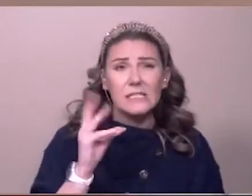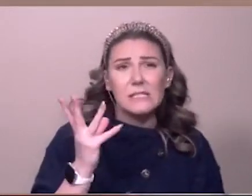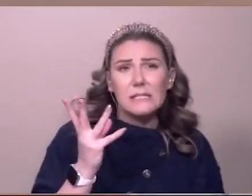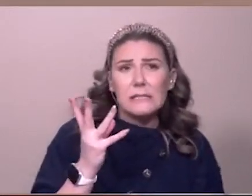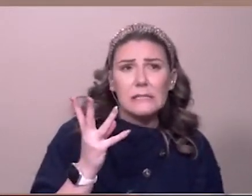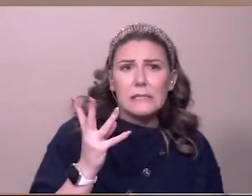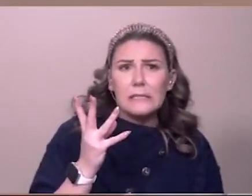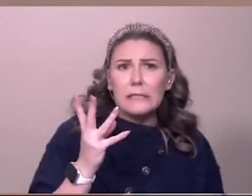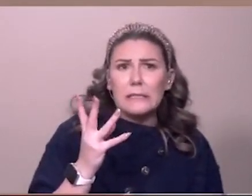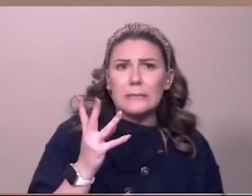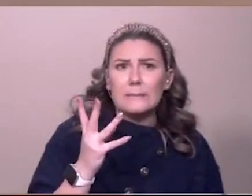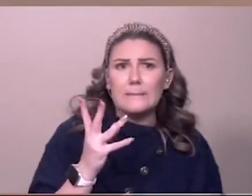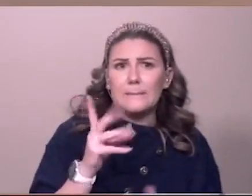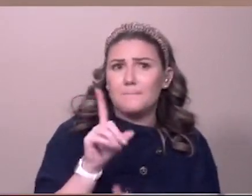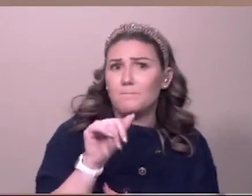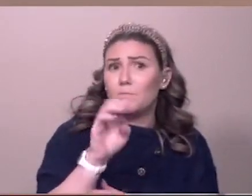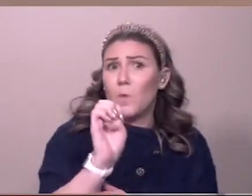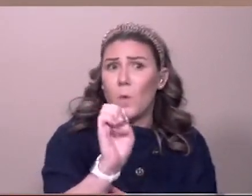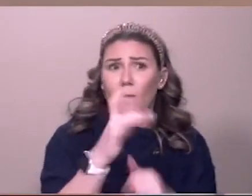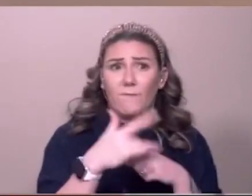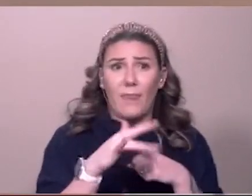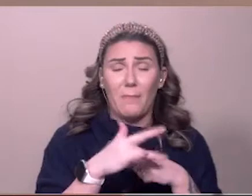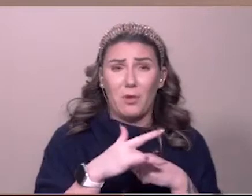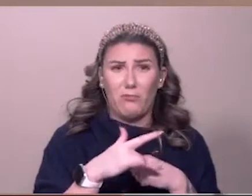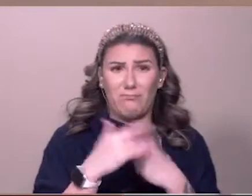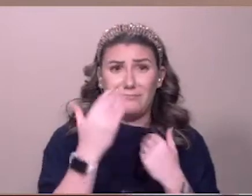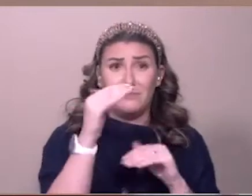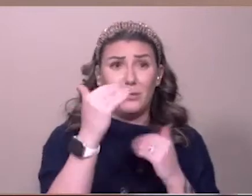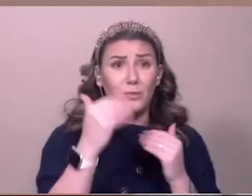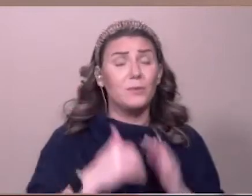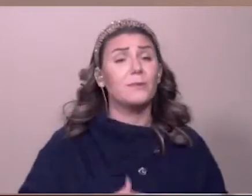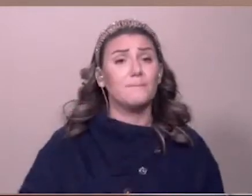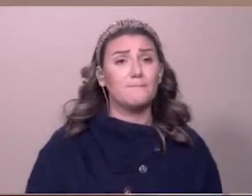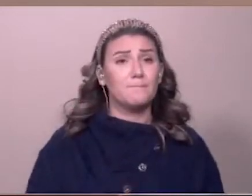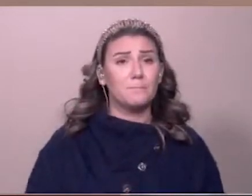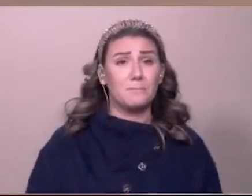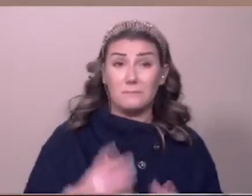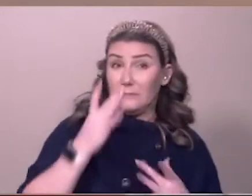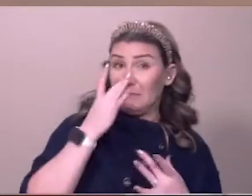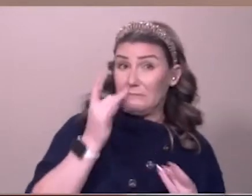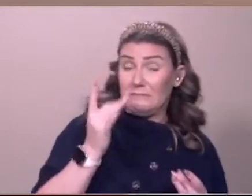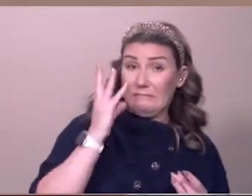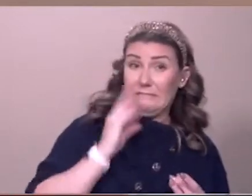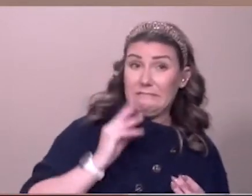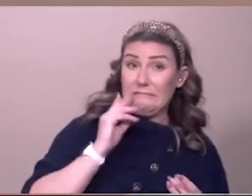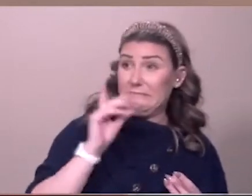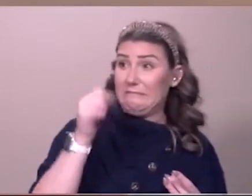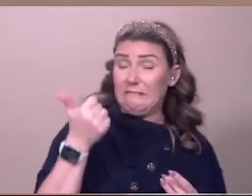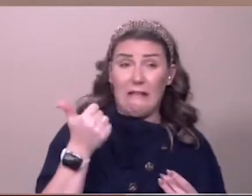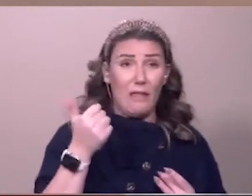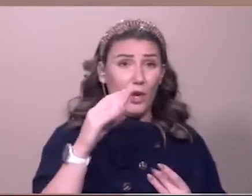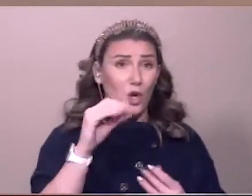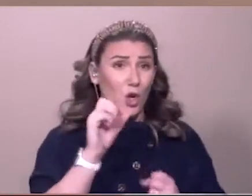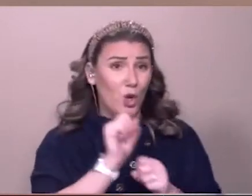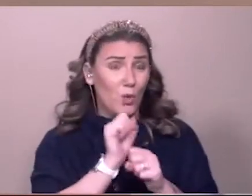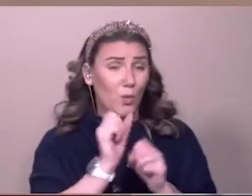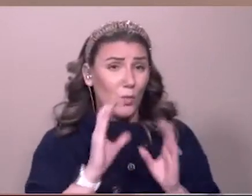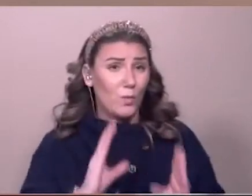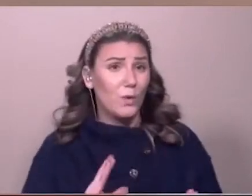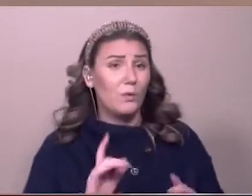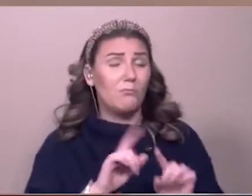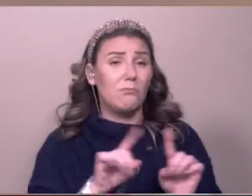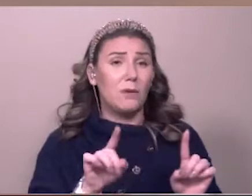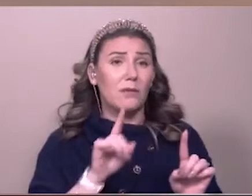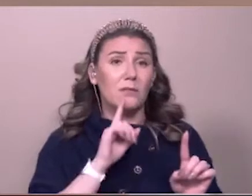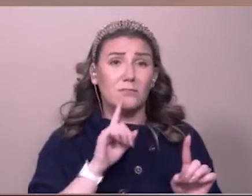doses available. And so I'd be interested in the experience of my other colleagues, and